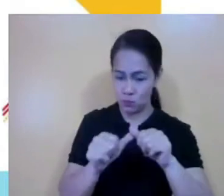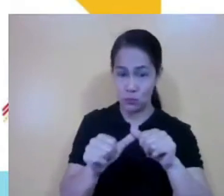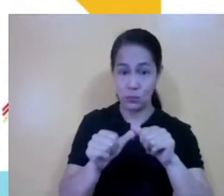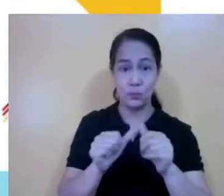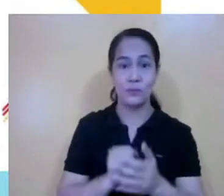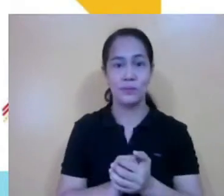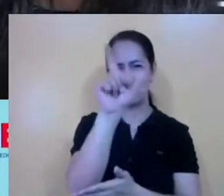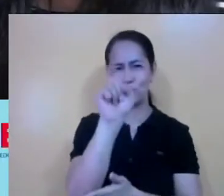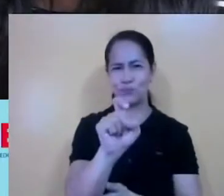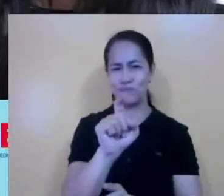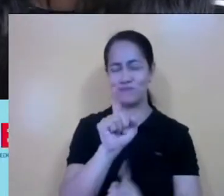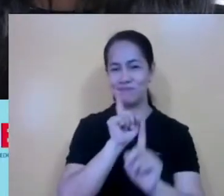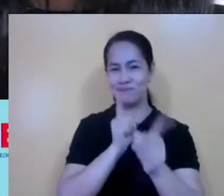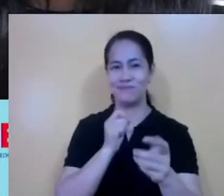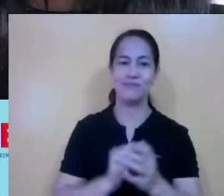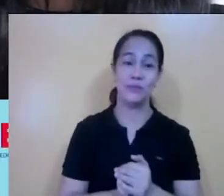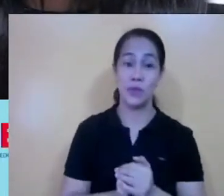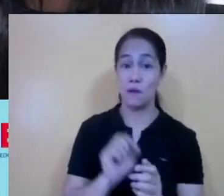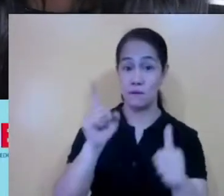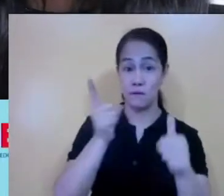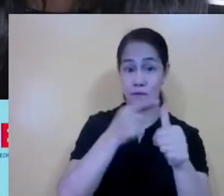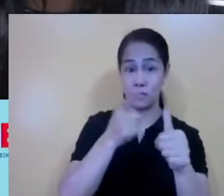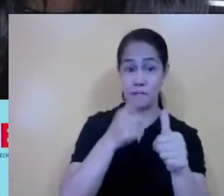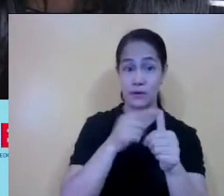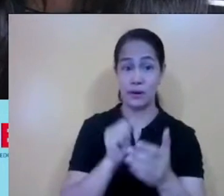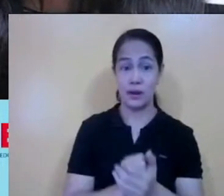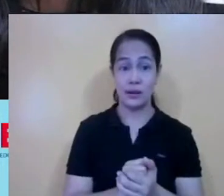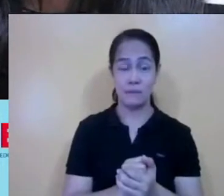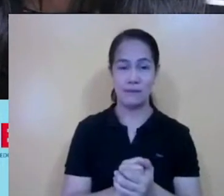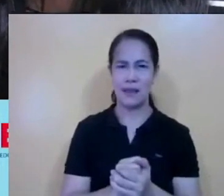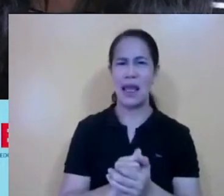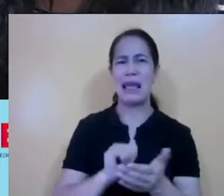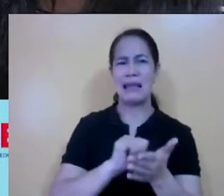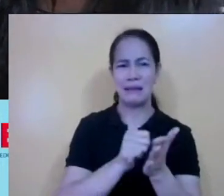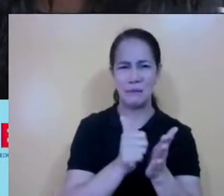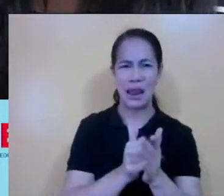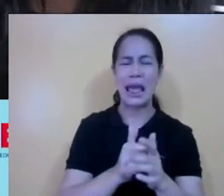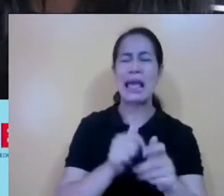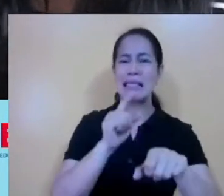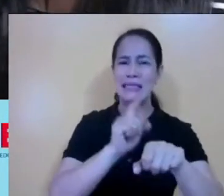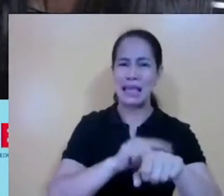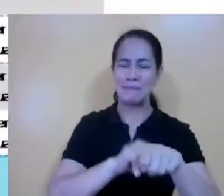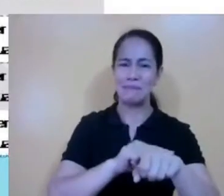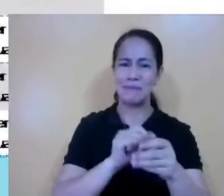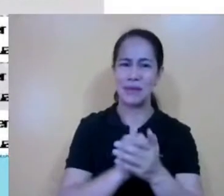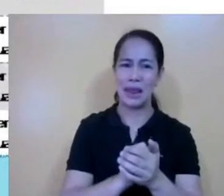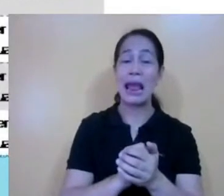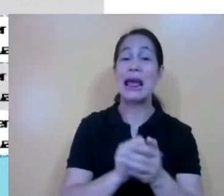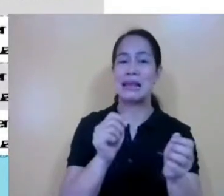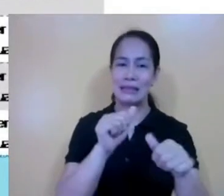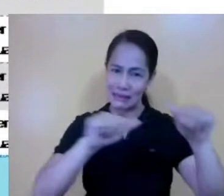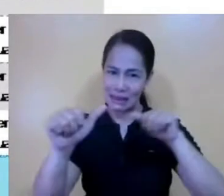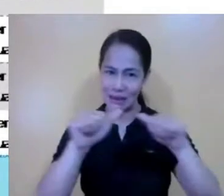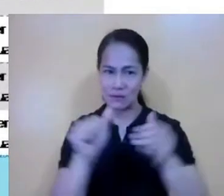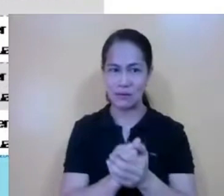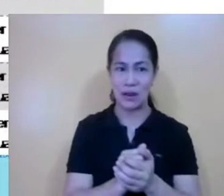frequently asked questions. First, will there be adjustments to the timeline of RPMS-related activities? Our short answer